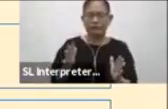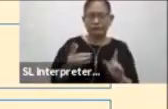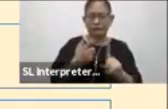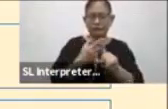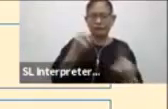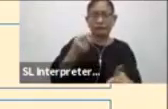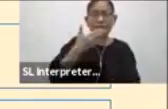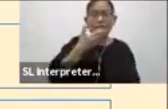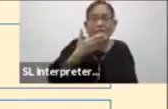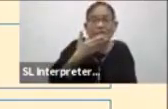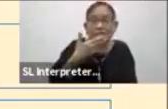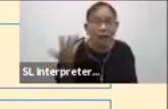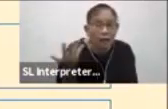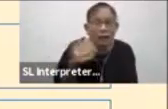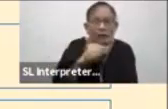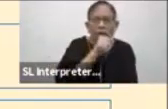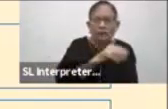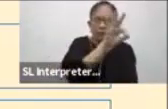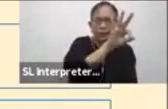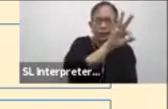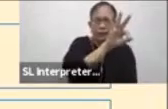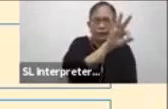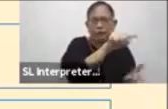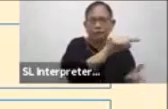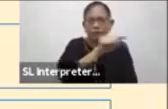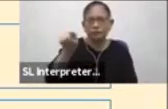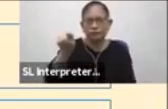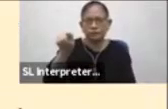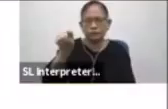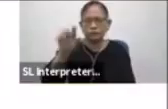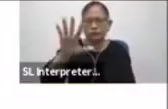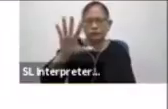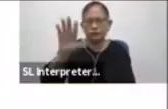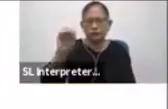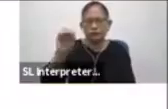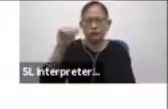as 9 years old girl to 50 years woman.